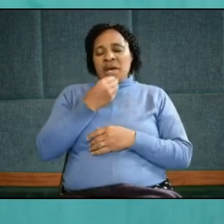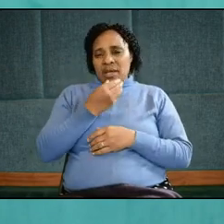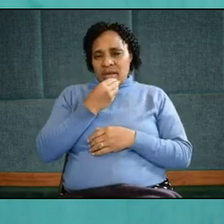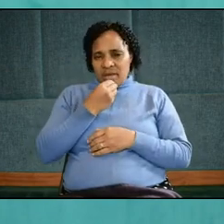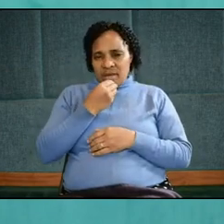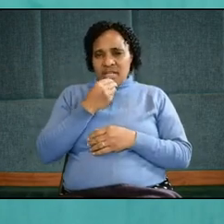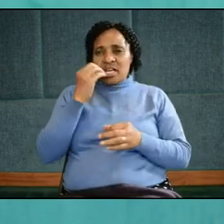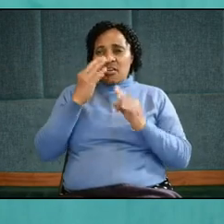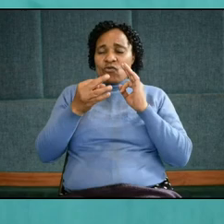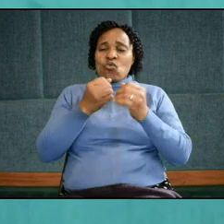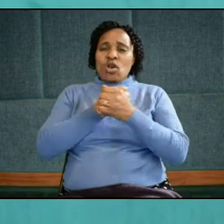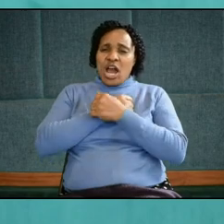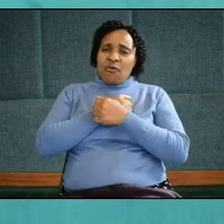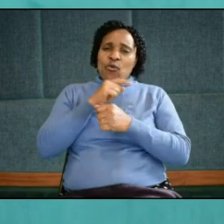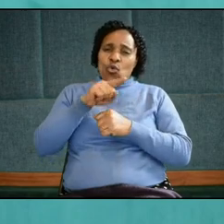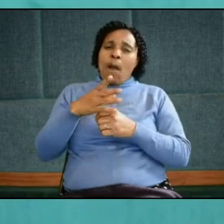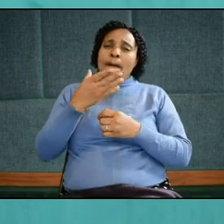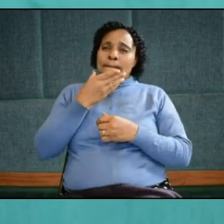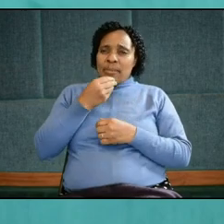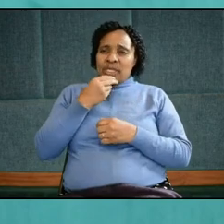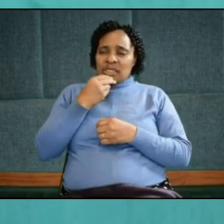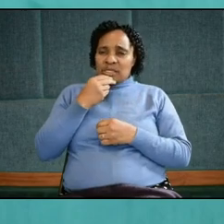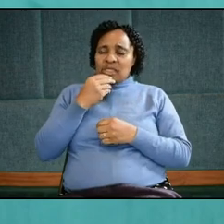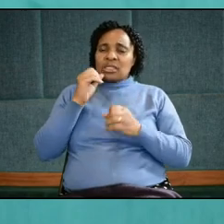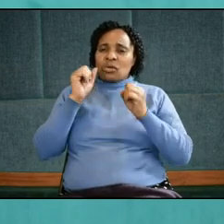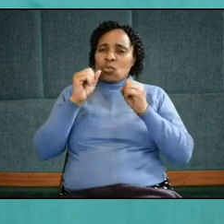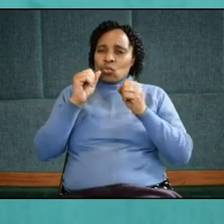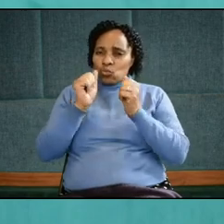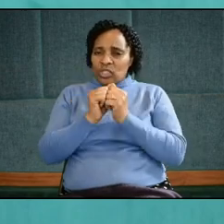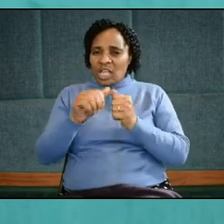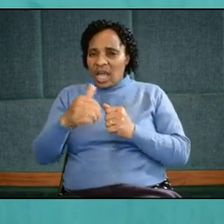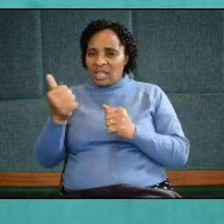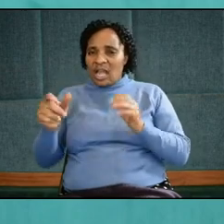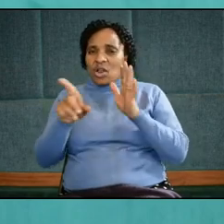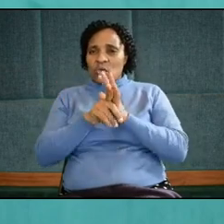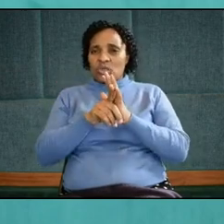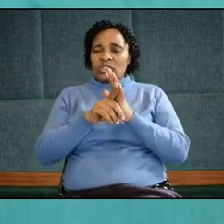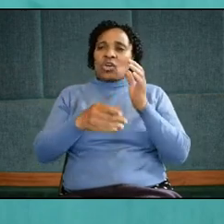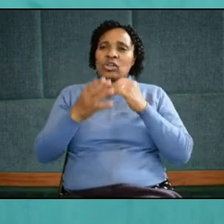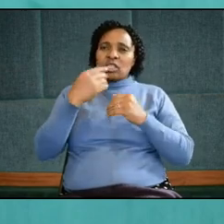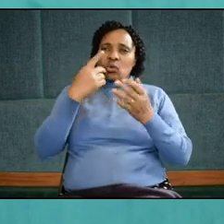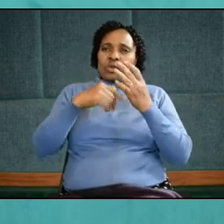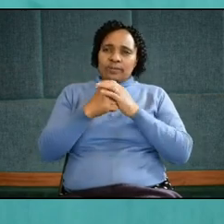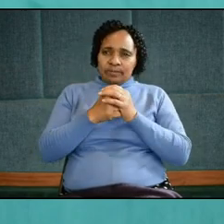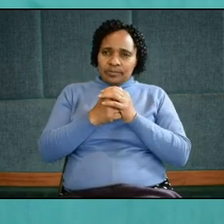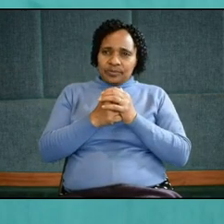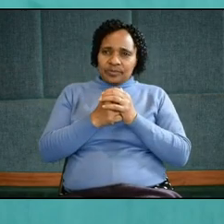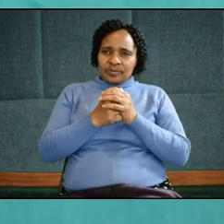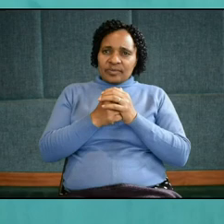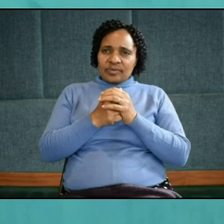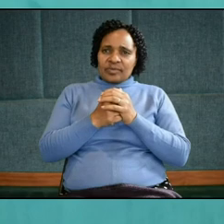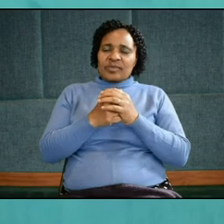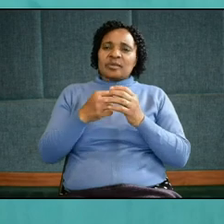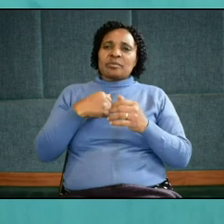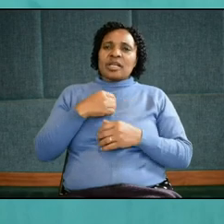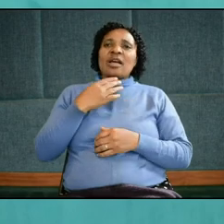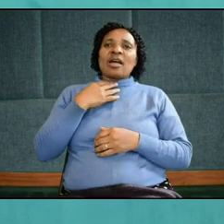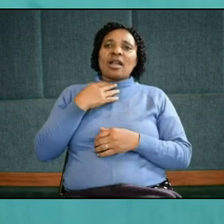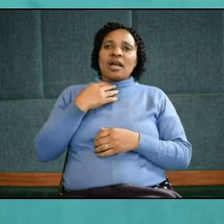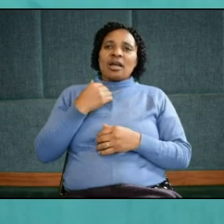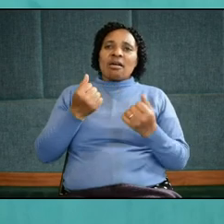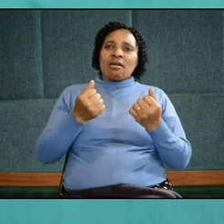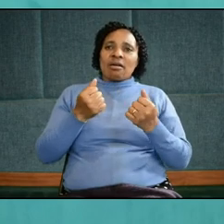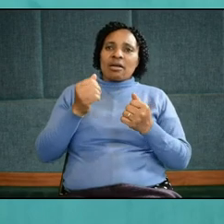love your fellow man, then it becomes easy to keep all these other laws that the Lord has said unto us, okay? I'd like Steve to read for